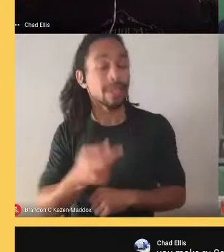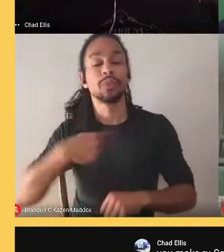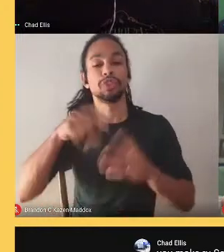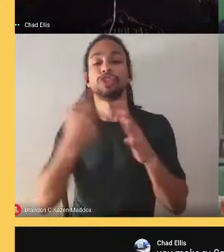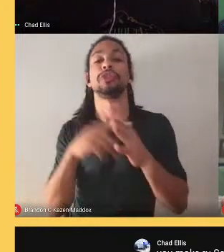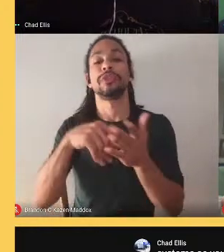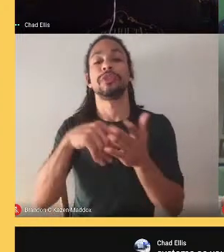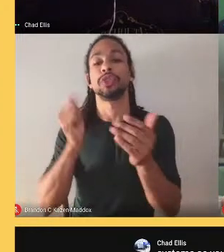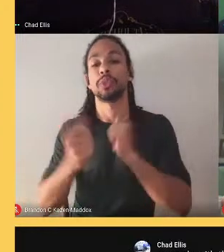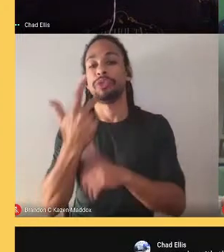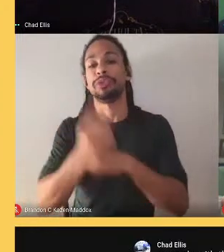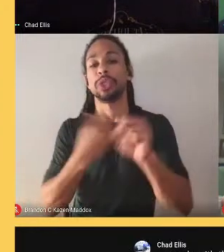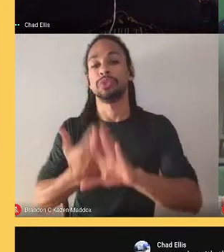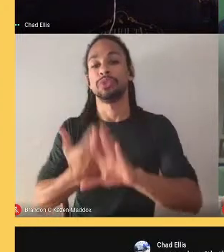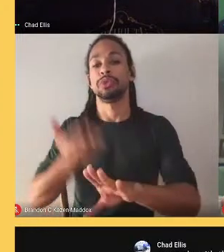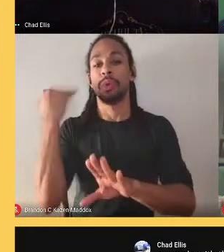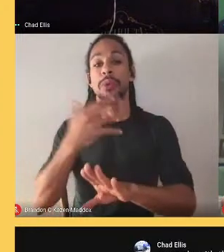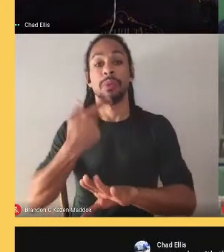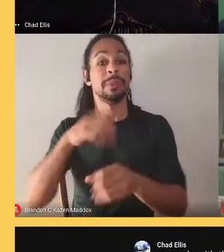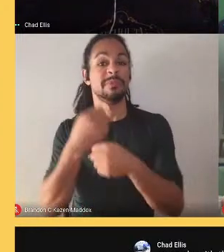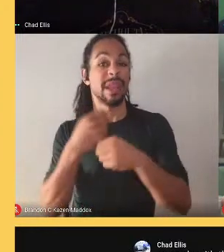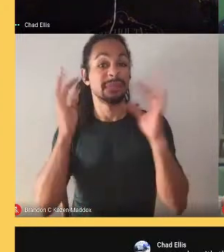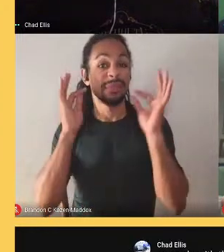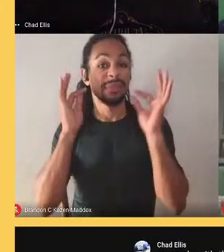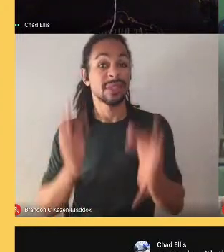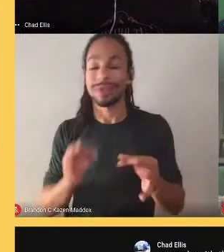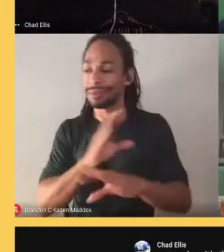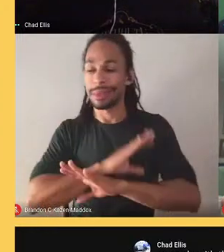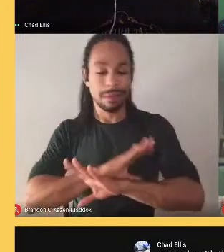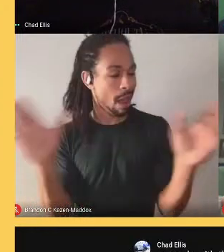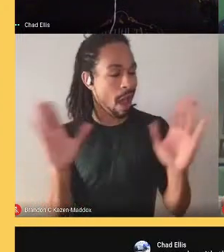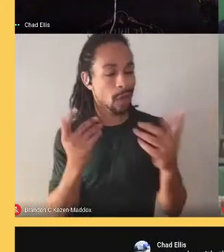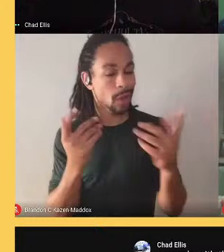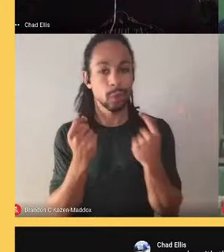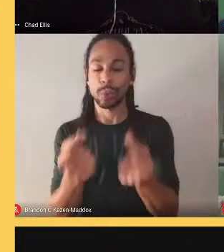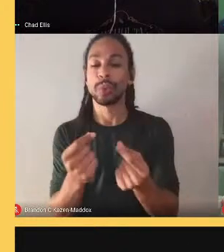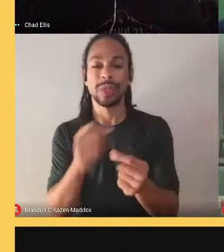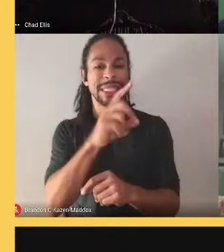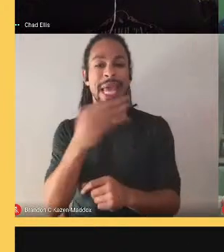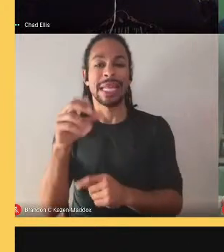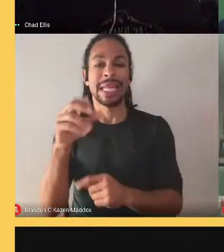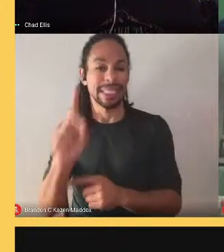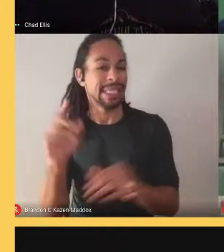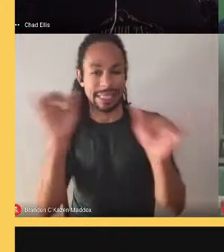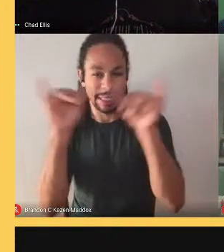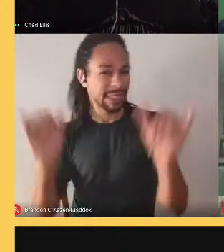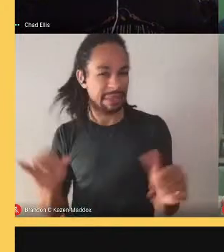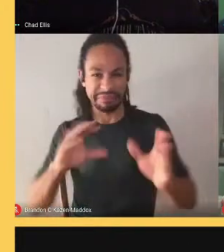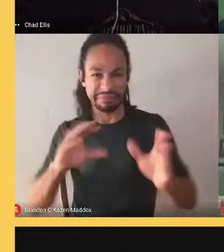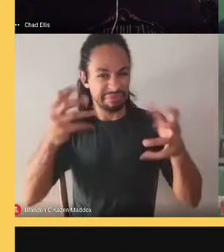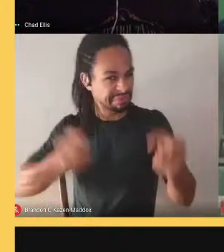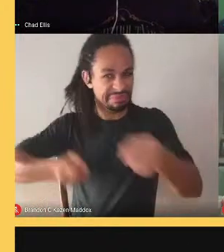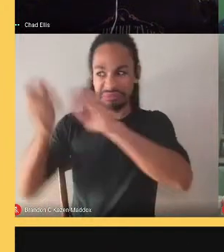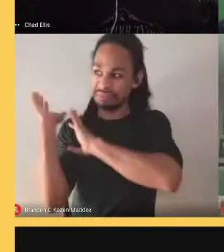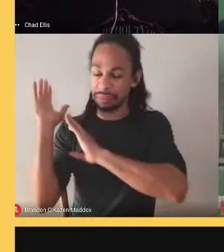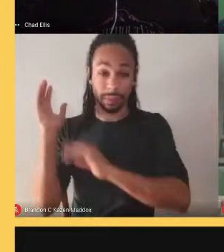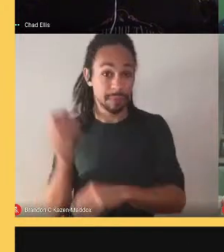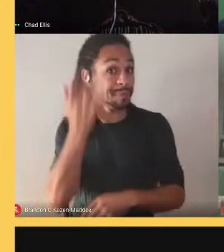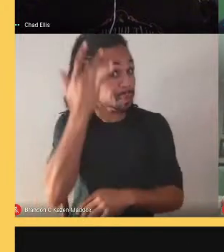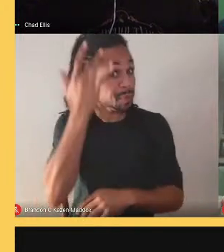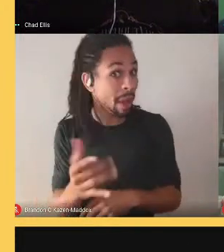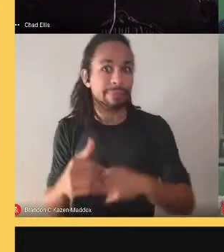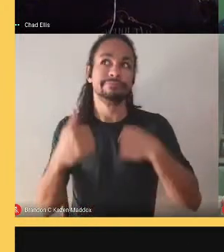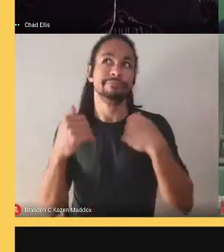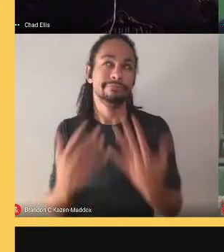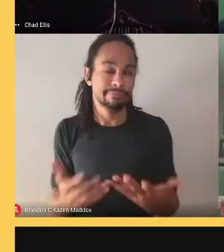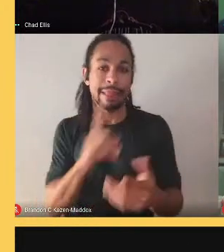not do Dungeons and Dragons. The biggest reason being that's what literally everybody is doing, and like the